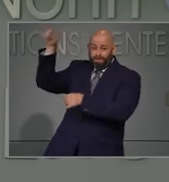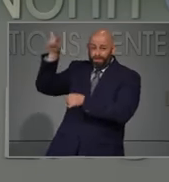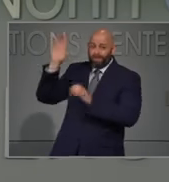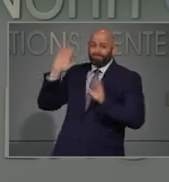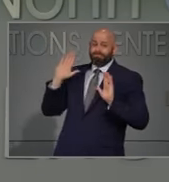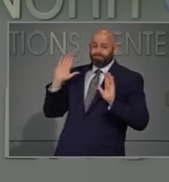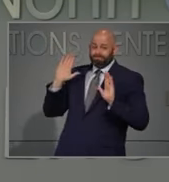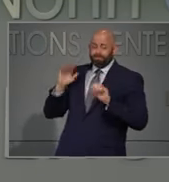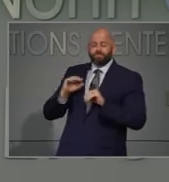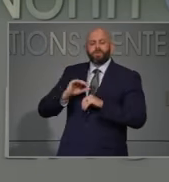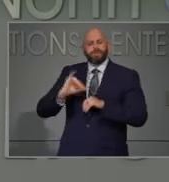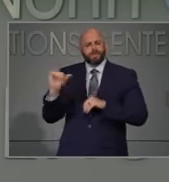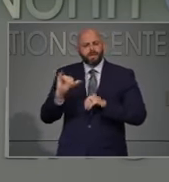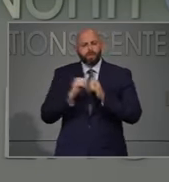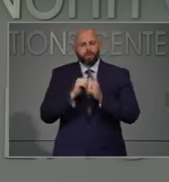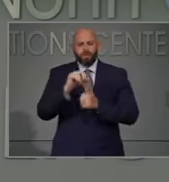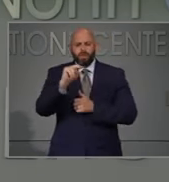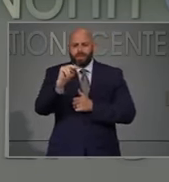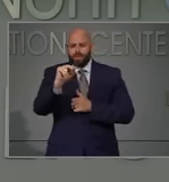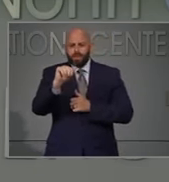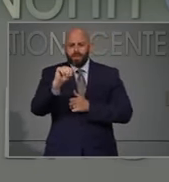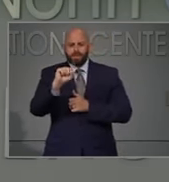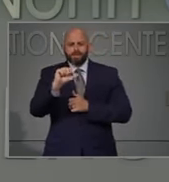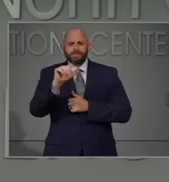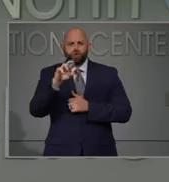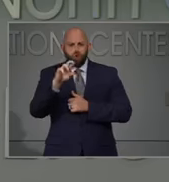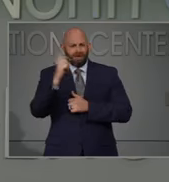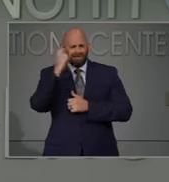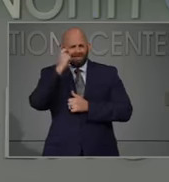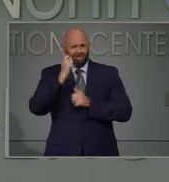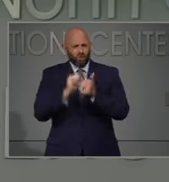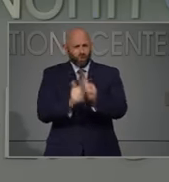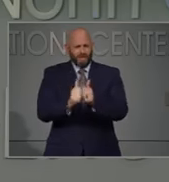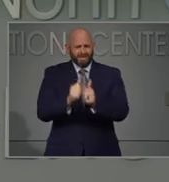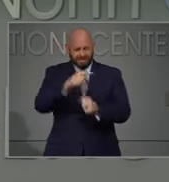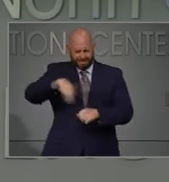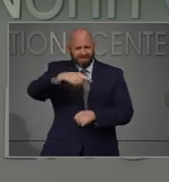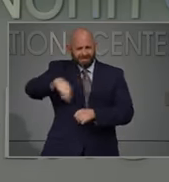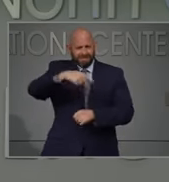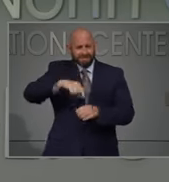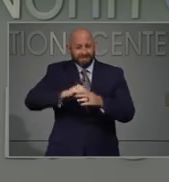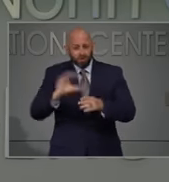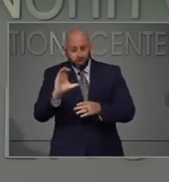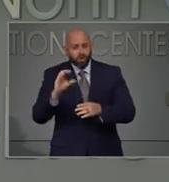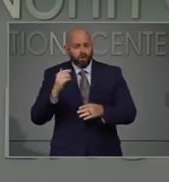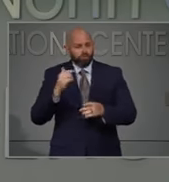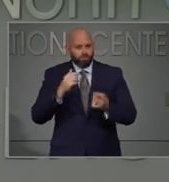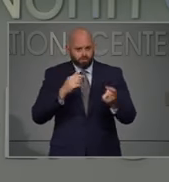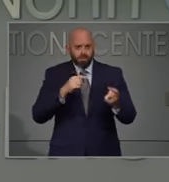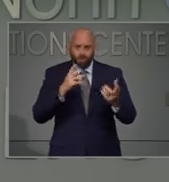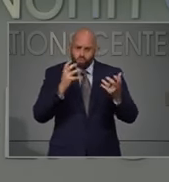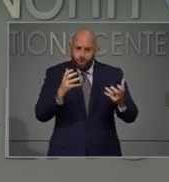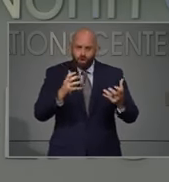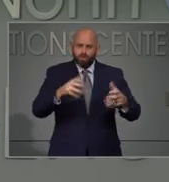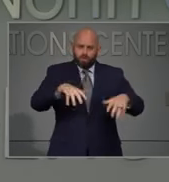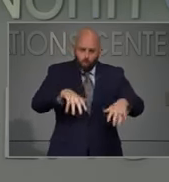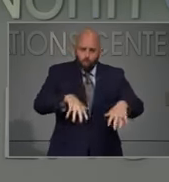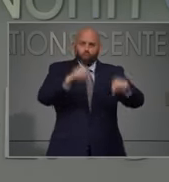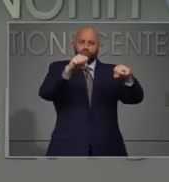NASCAR, and just as we are doing with other, like the Carolina Panthers, the Charlotte Hornets, that want to be